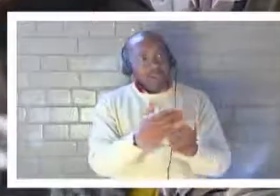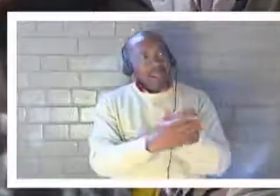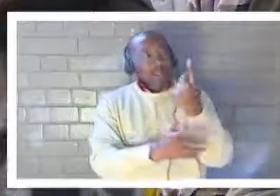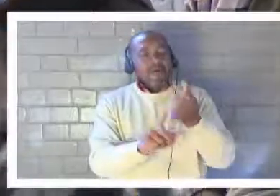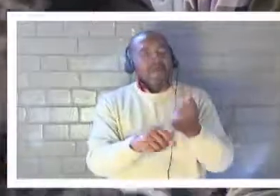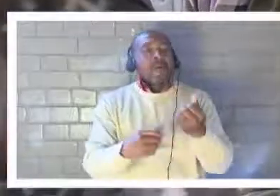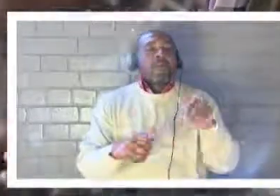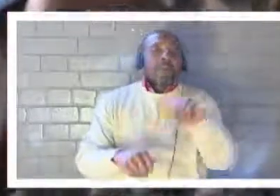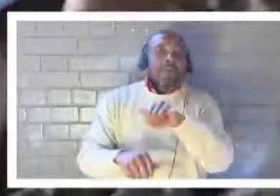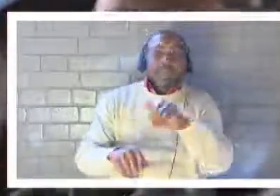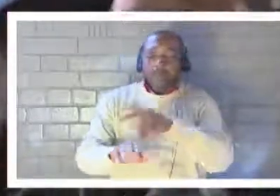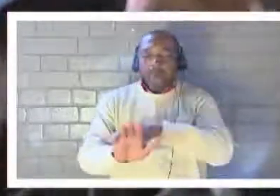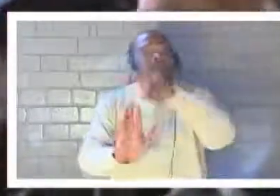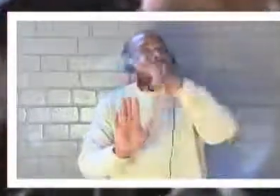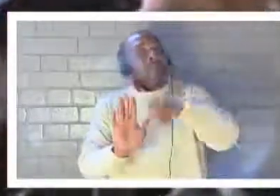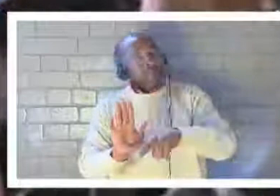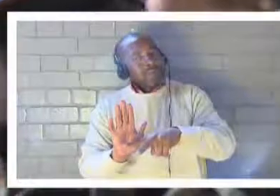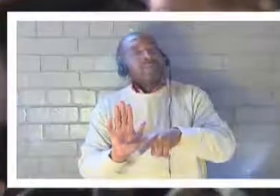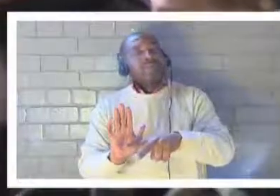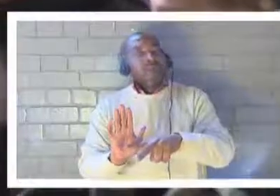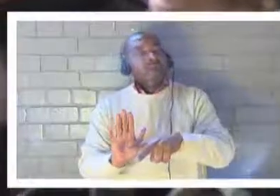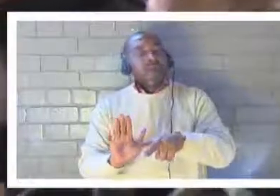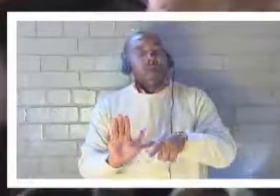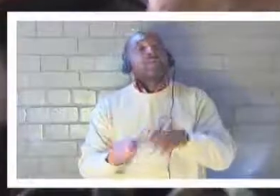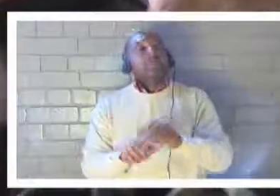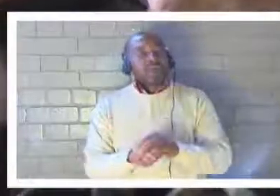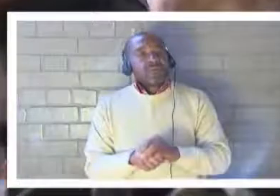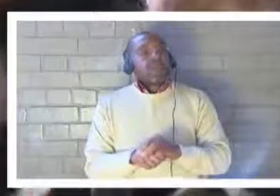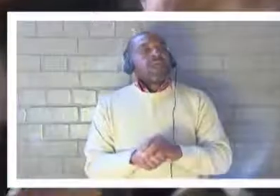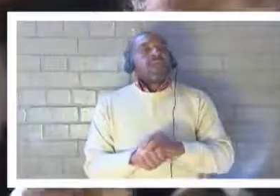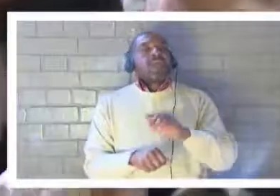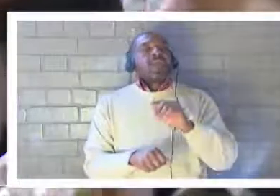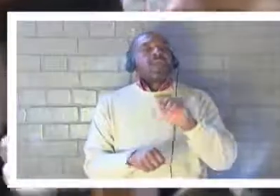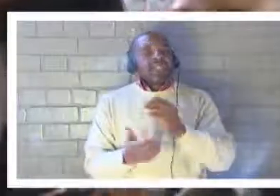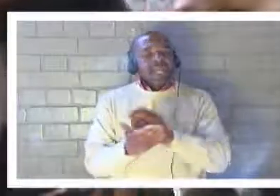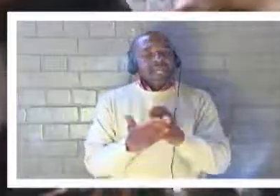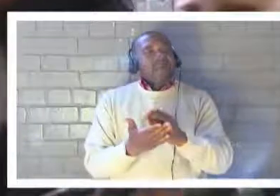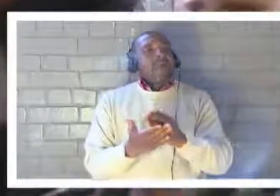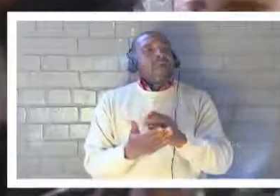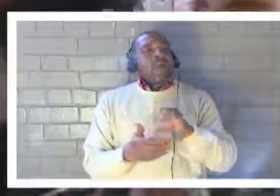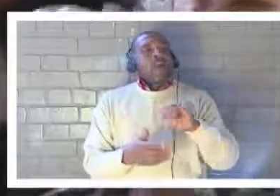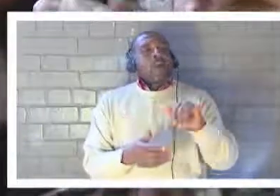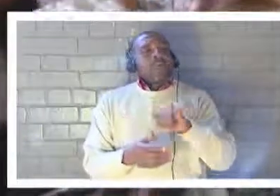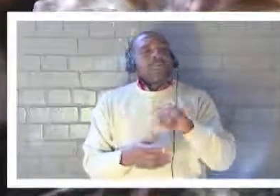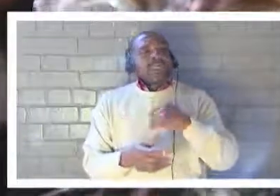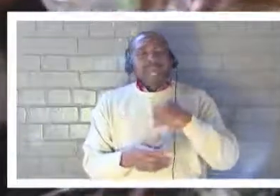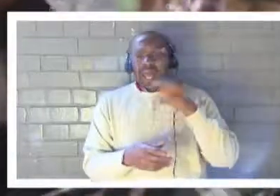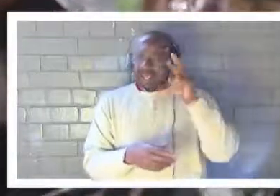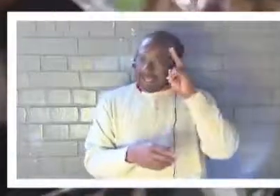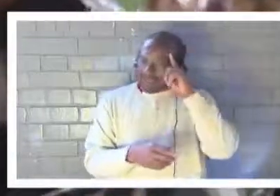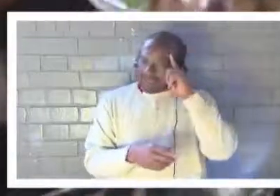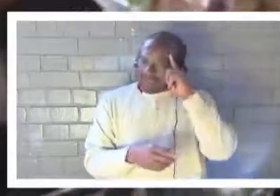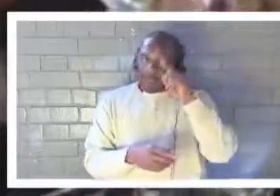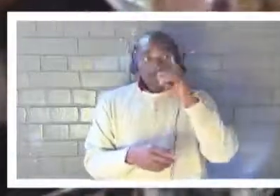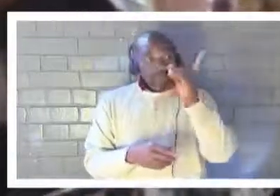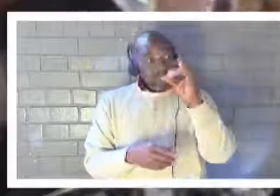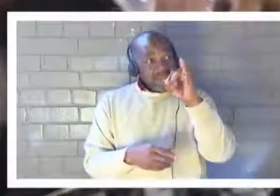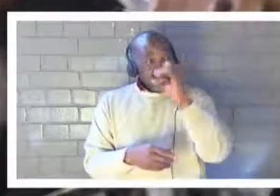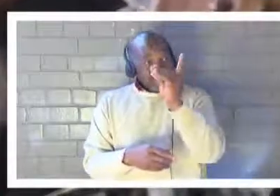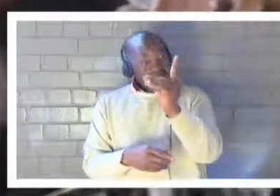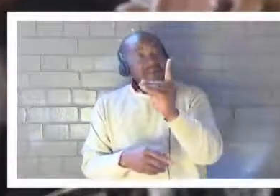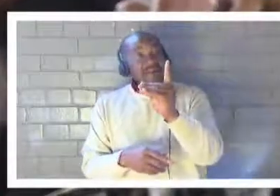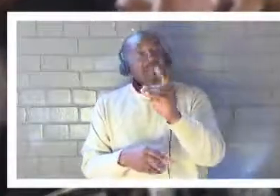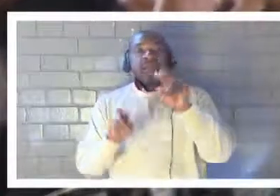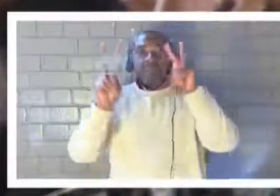that we have picked from DID is maybe the issue of this